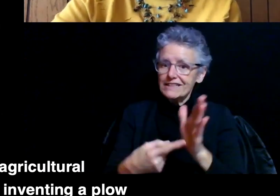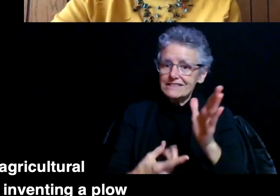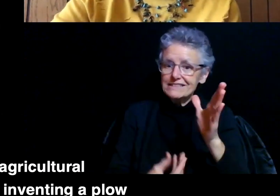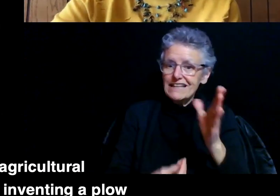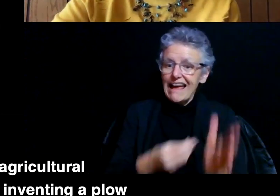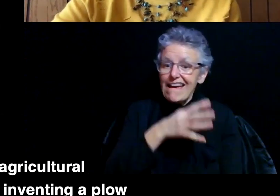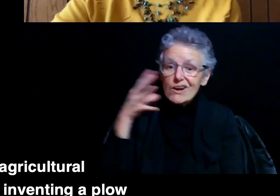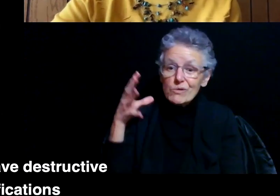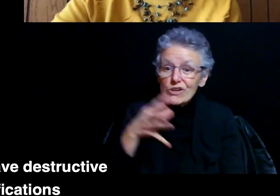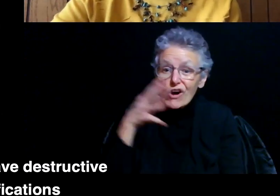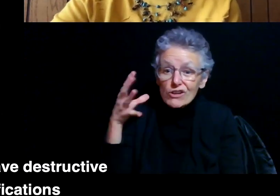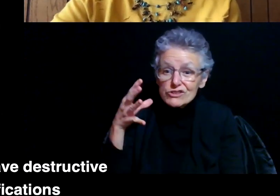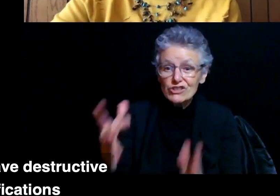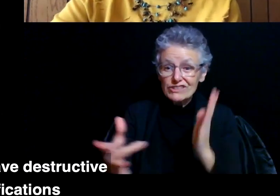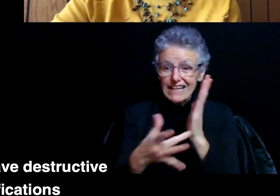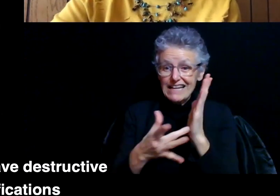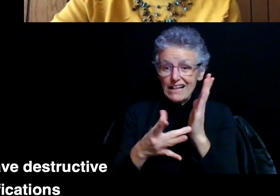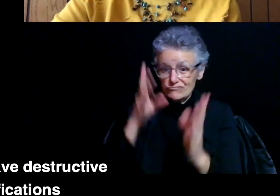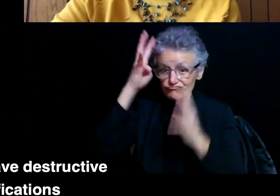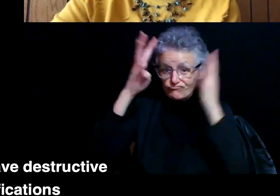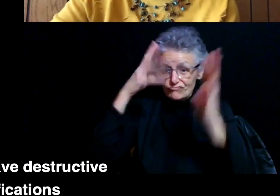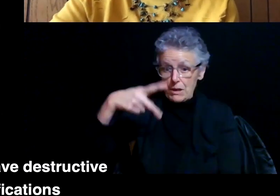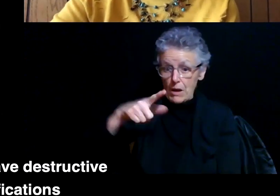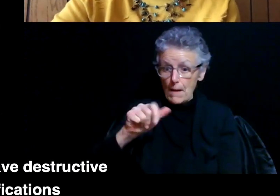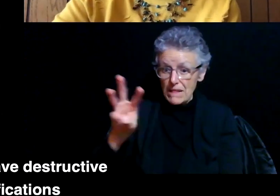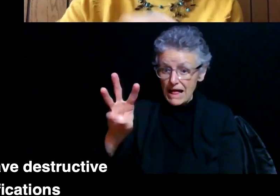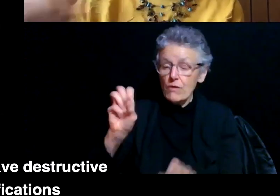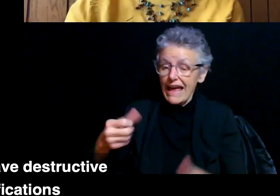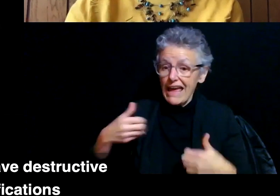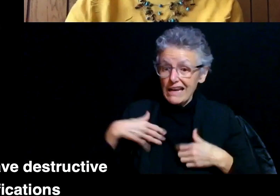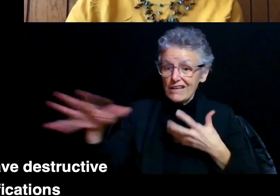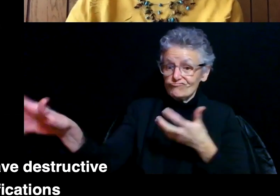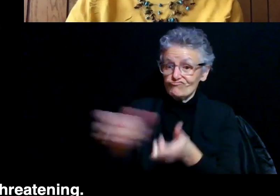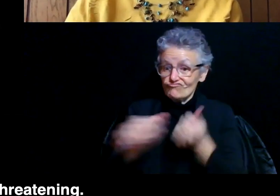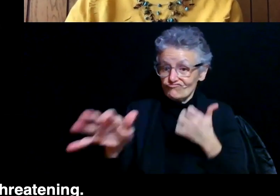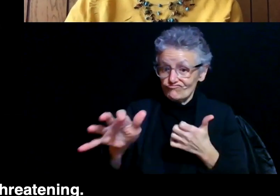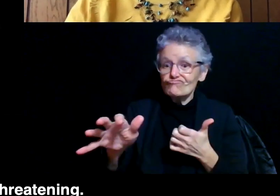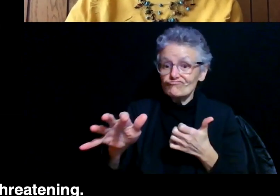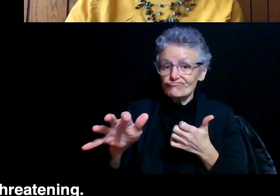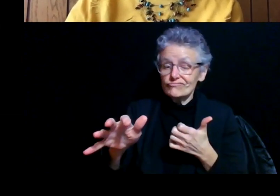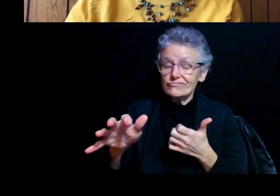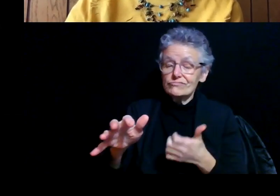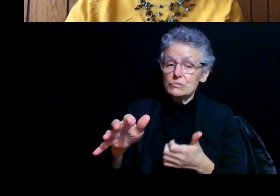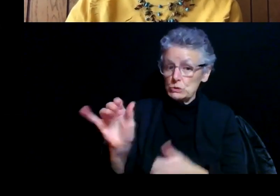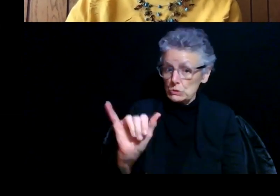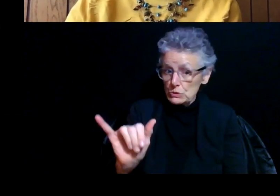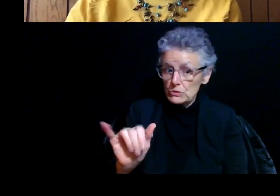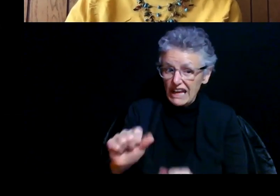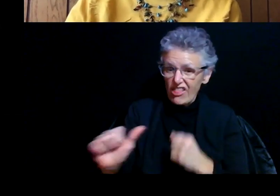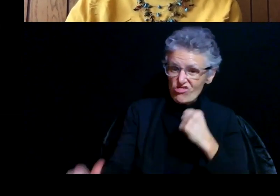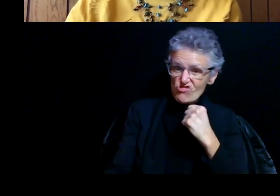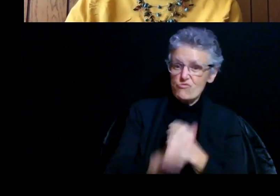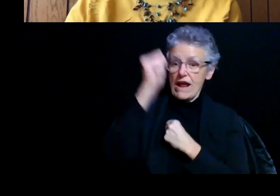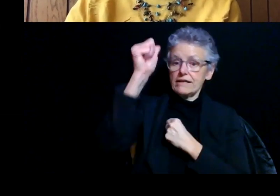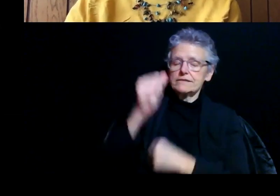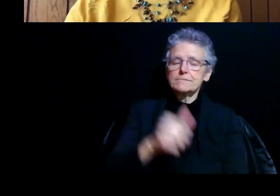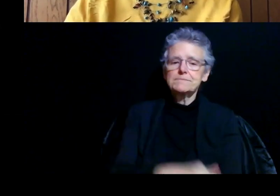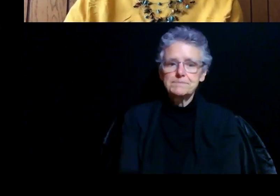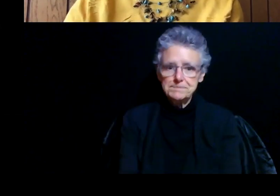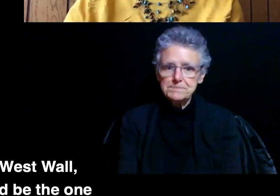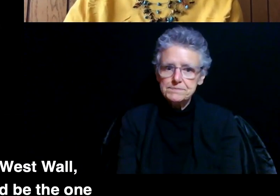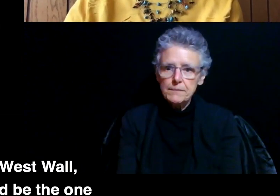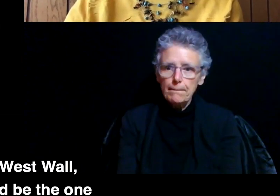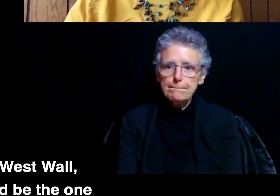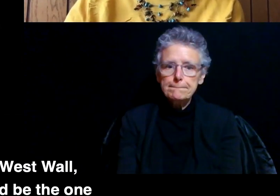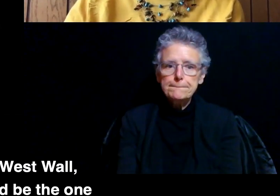inventing a plow also can have destructive ramifications and be threatening. New slide shows a photograph of the west